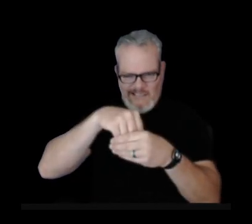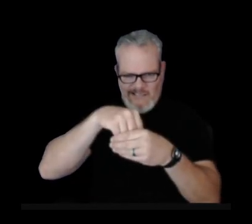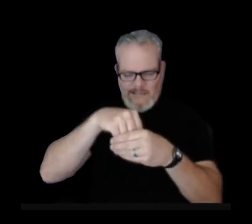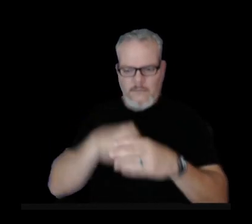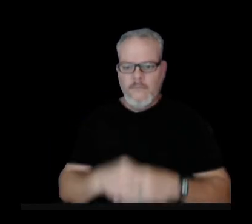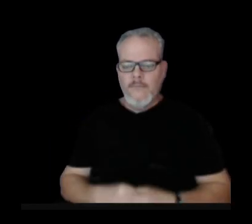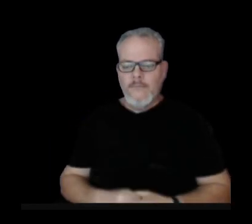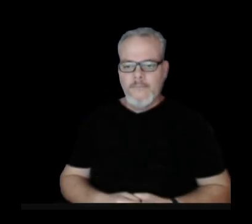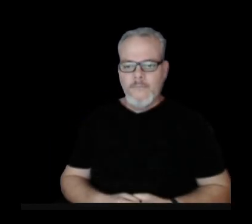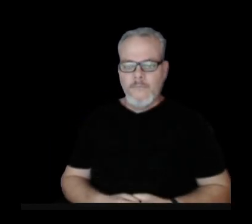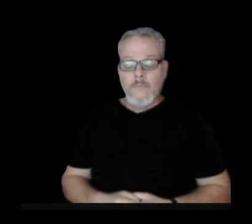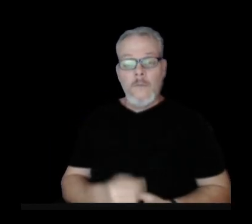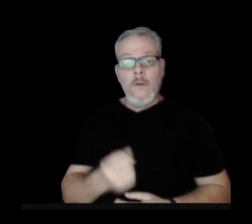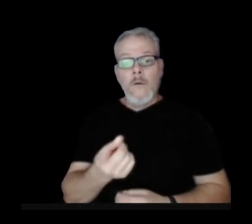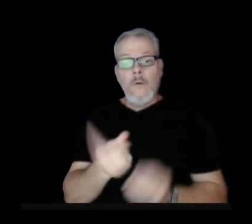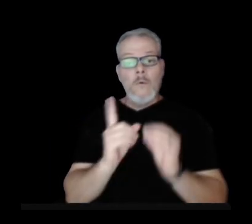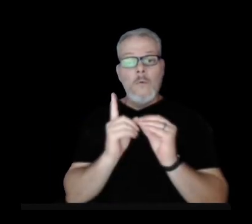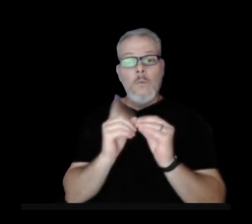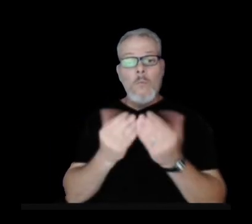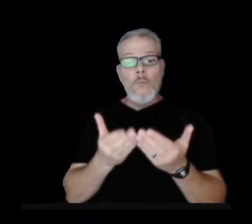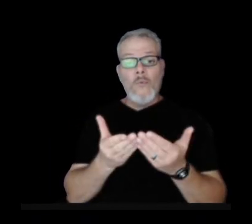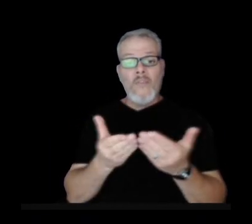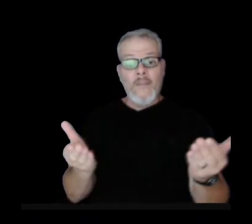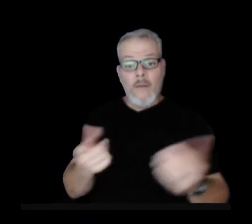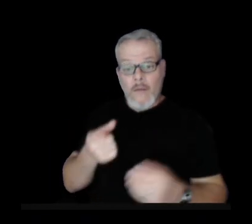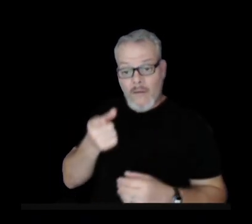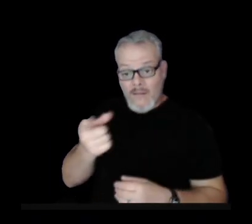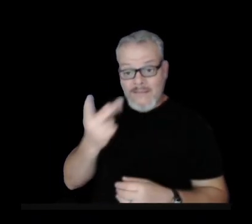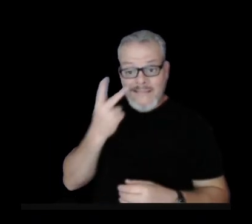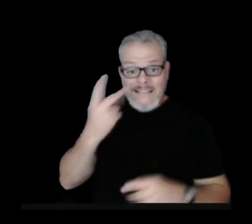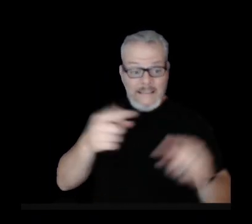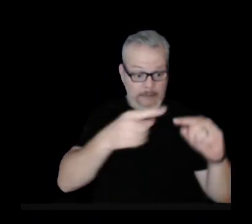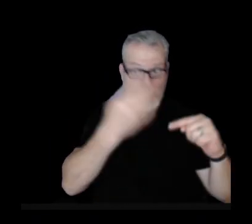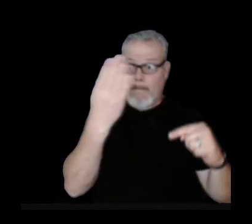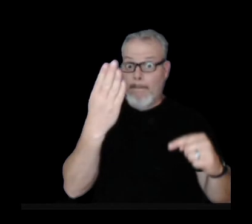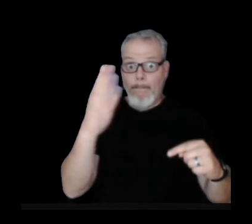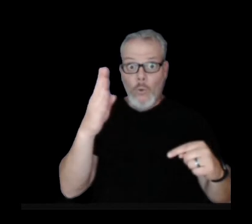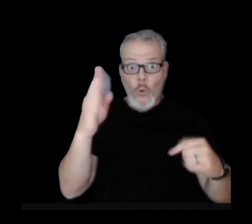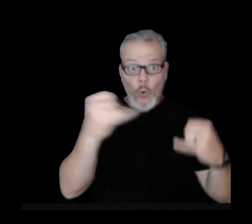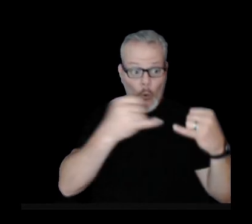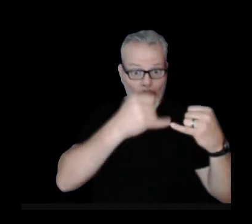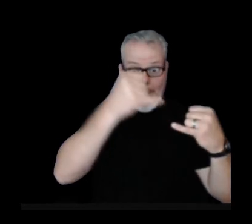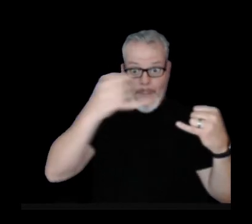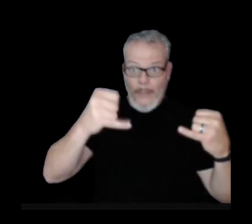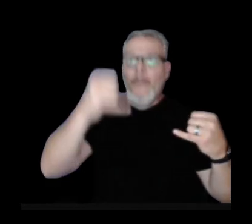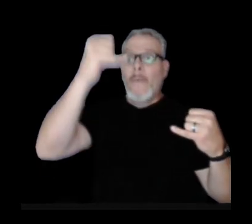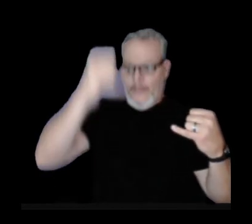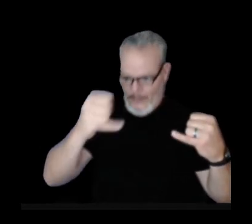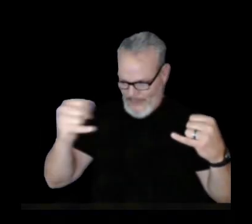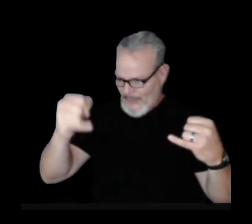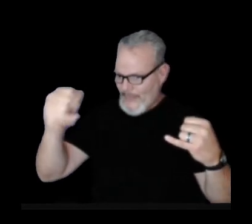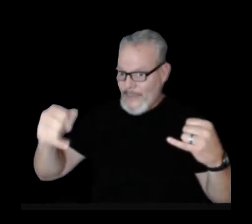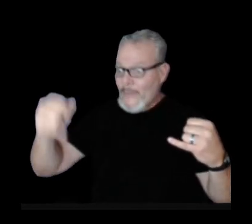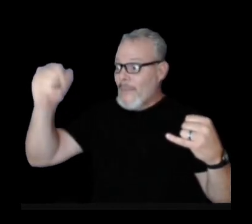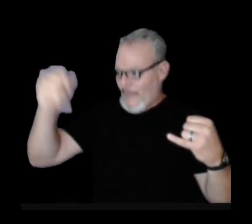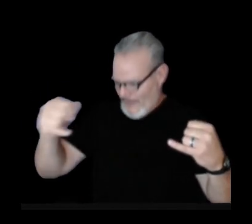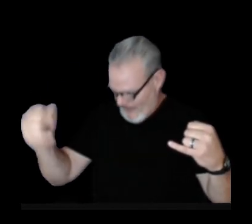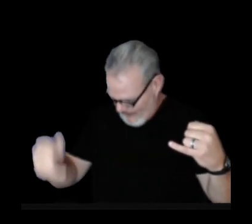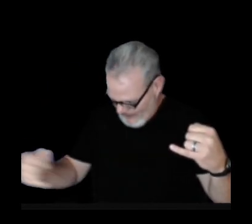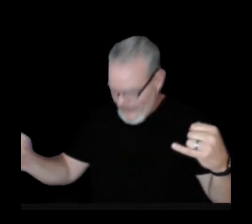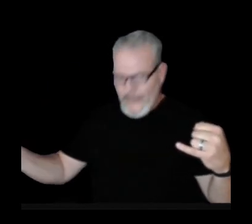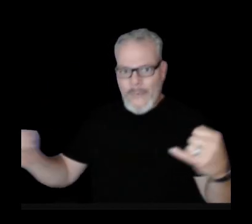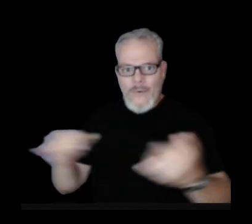that's useful to look at beyond the summit tilt, shown here in blue, is the Pu'o'o tilt on the Middle East Rift